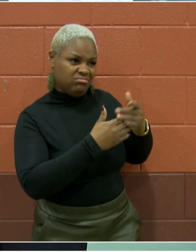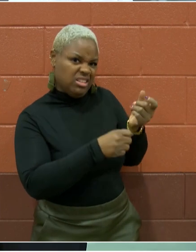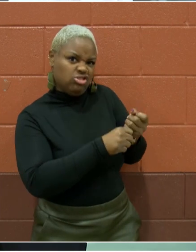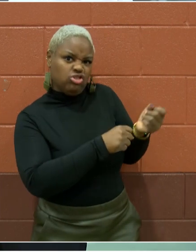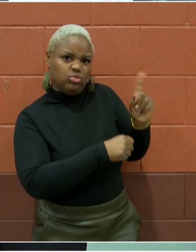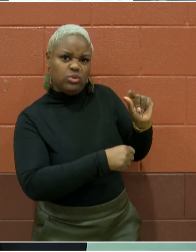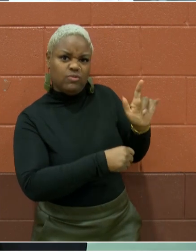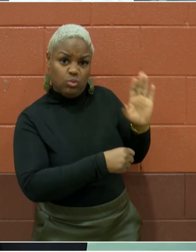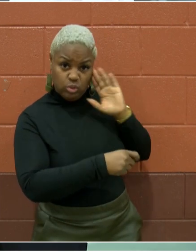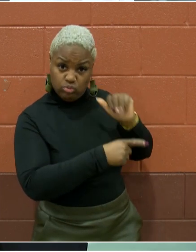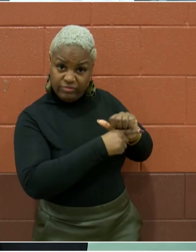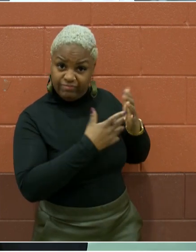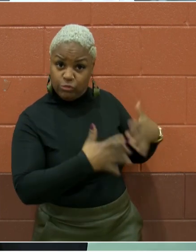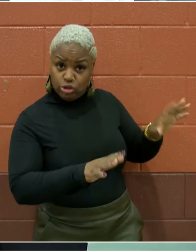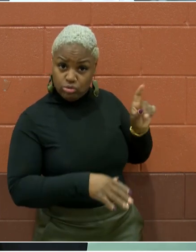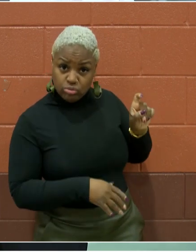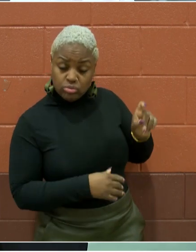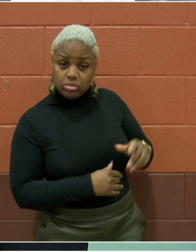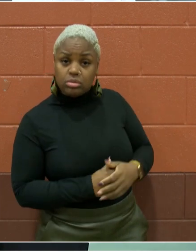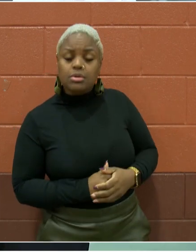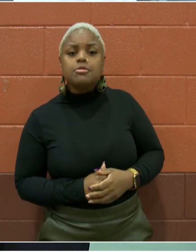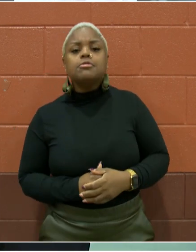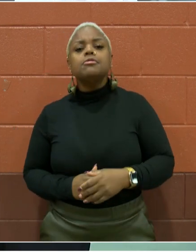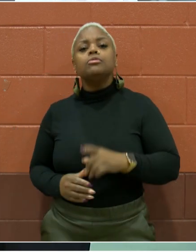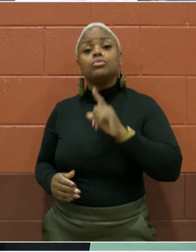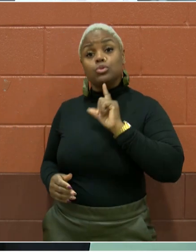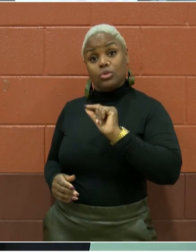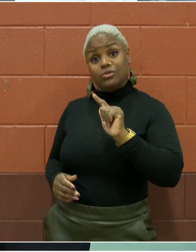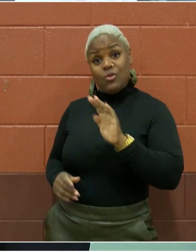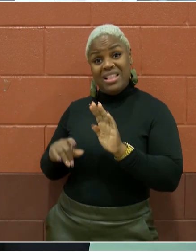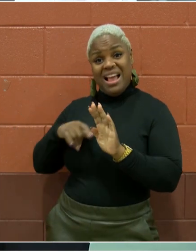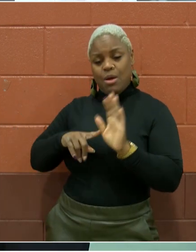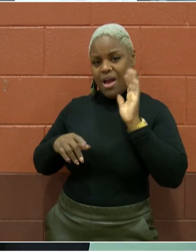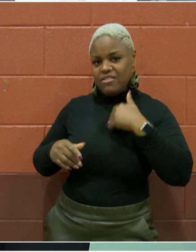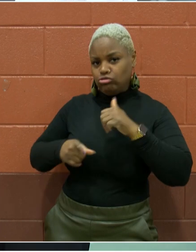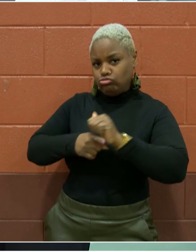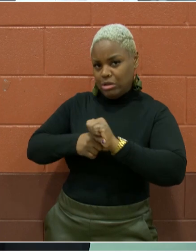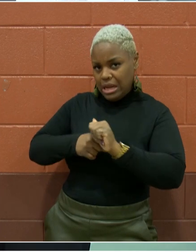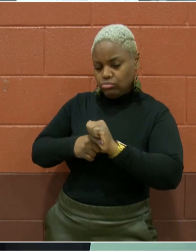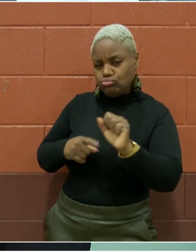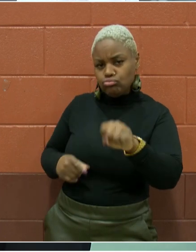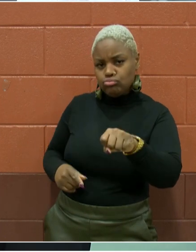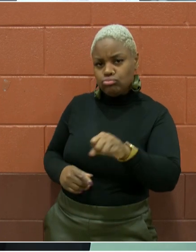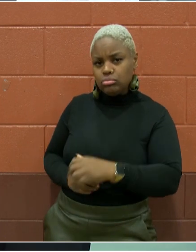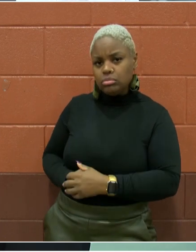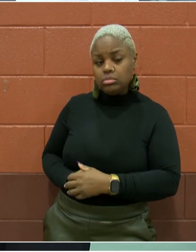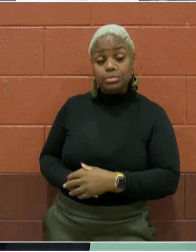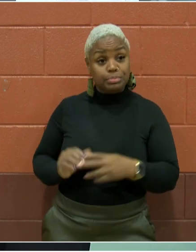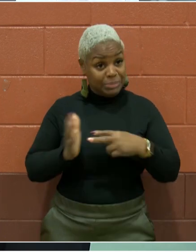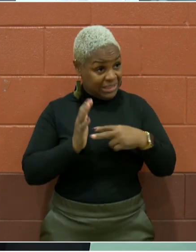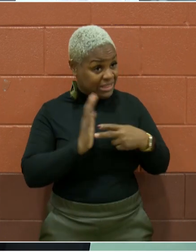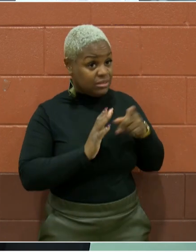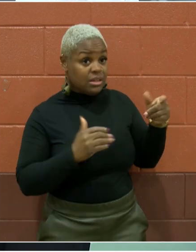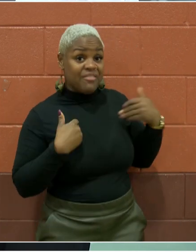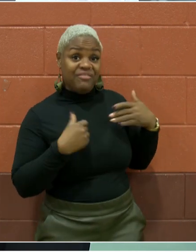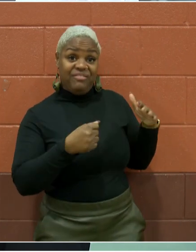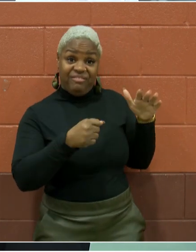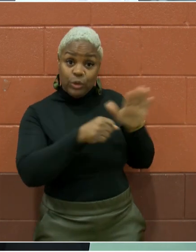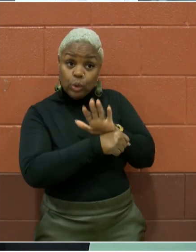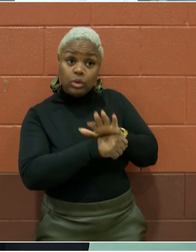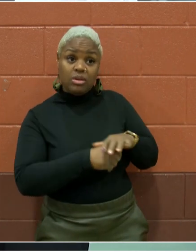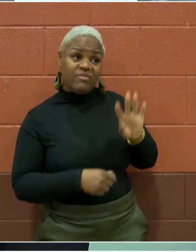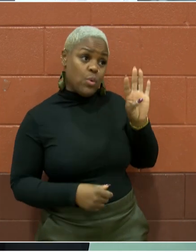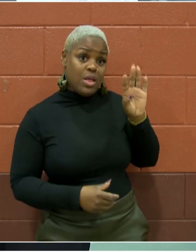of 2024, you would have, the deputy mayor is nodding in accord, that you would have completed all 4,000, whatever. 3,000